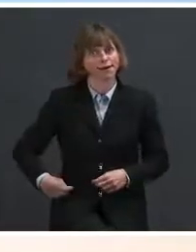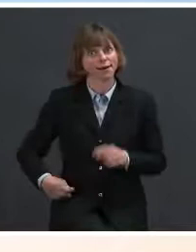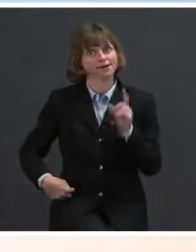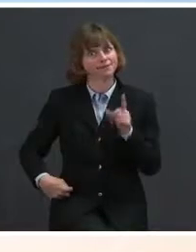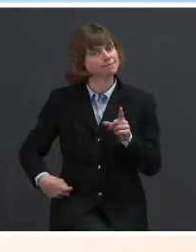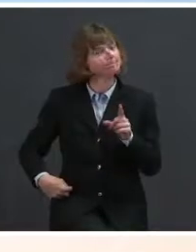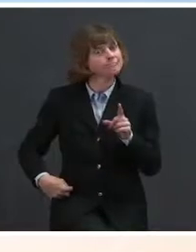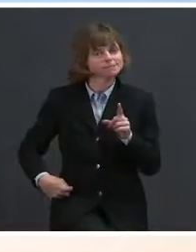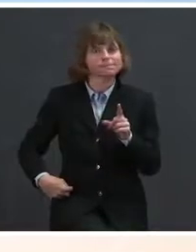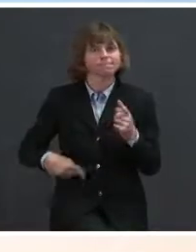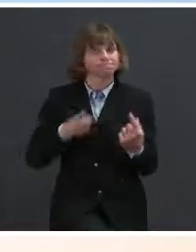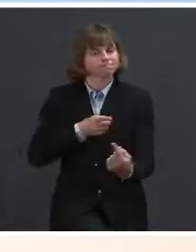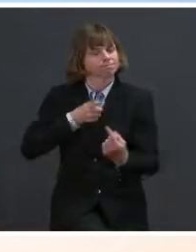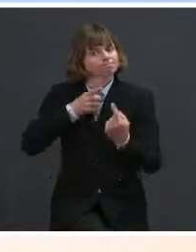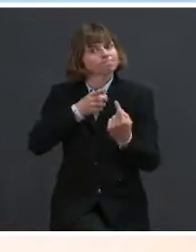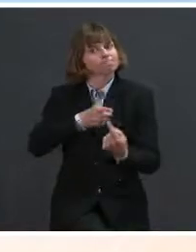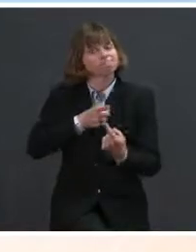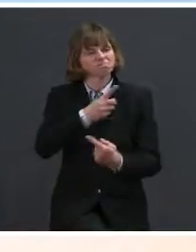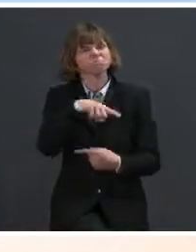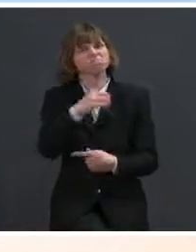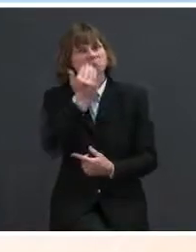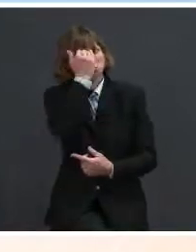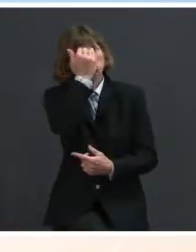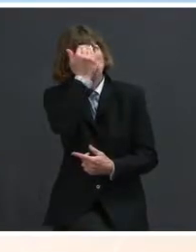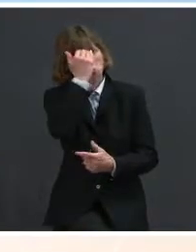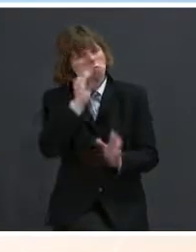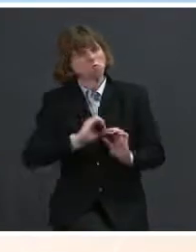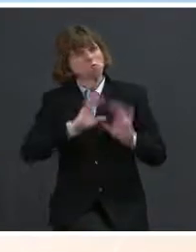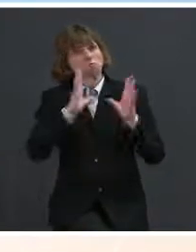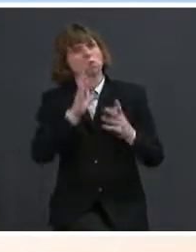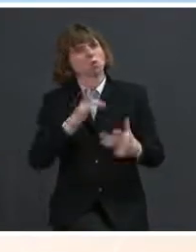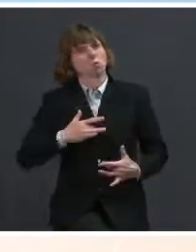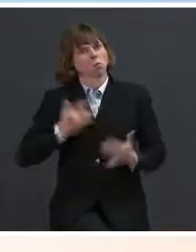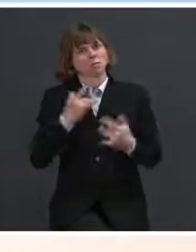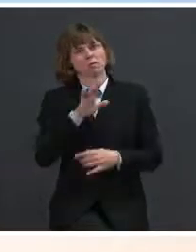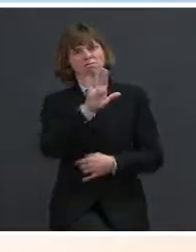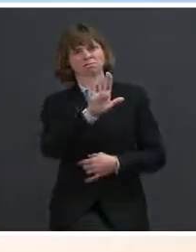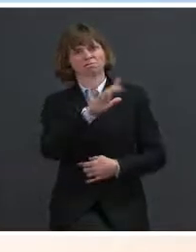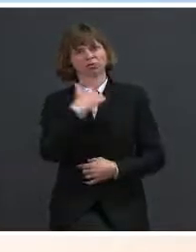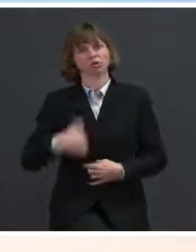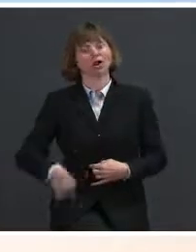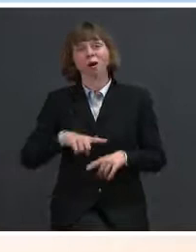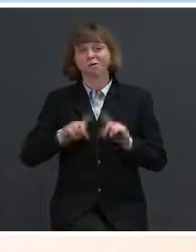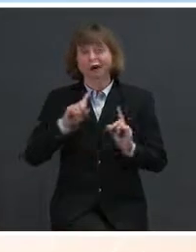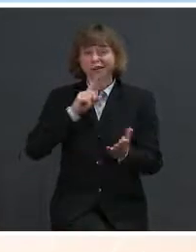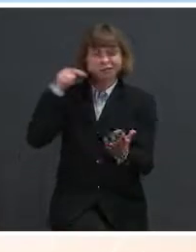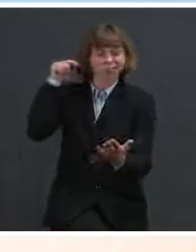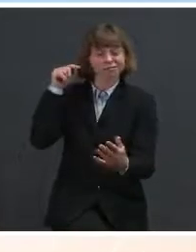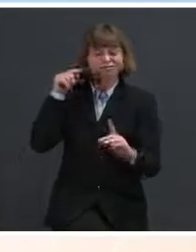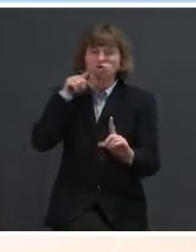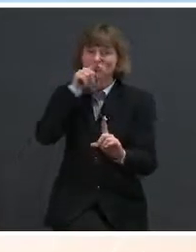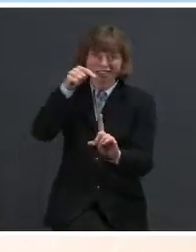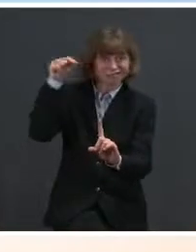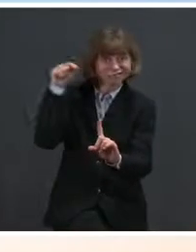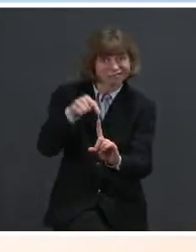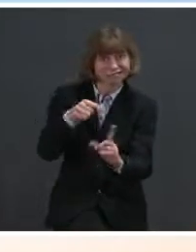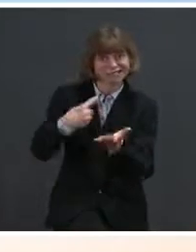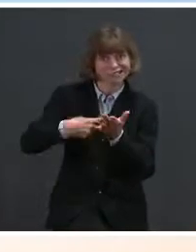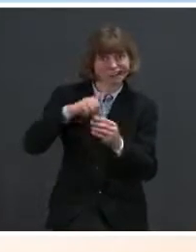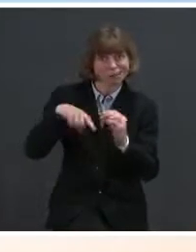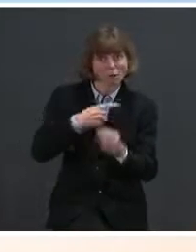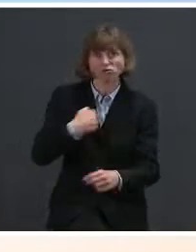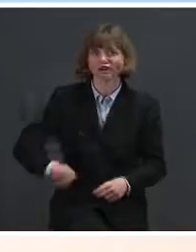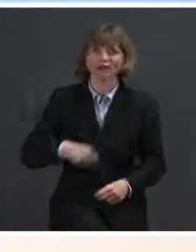them have any illusions about China. But today was not fundamentally about China. Much of the focus was on pressing